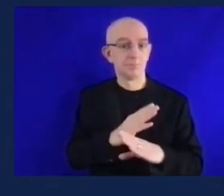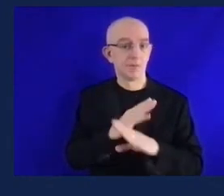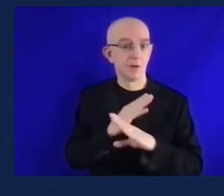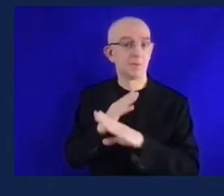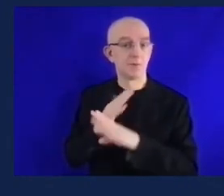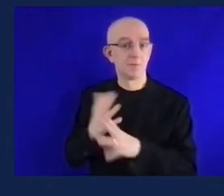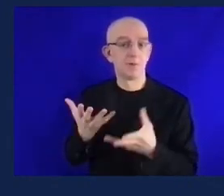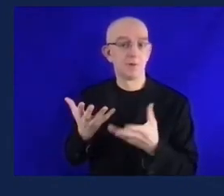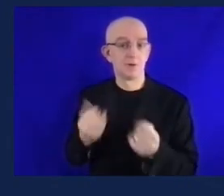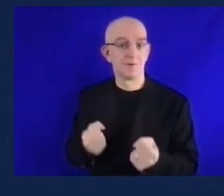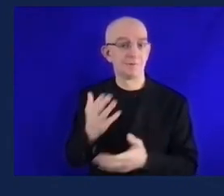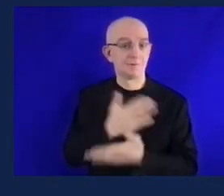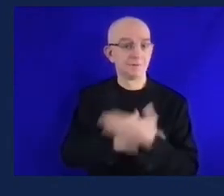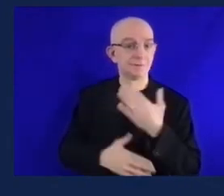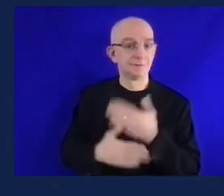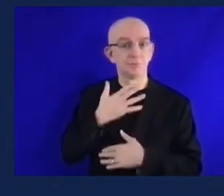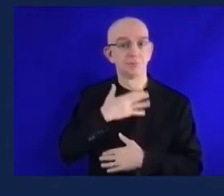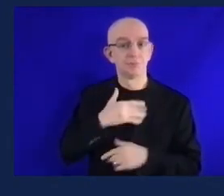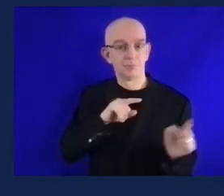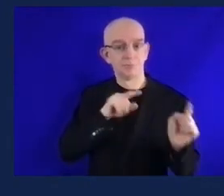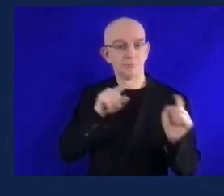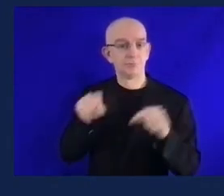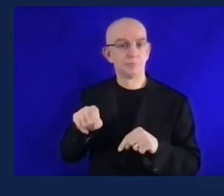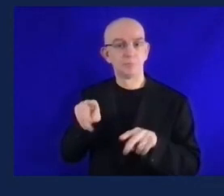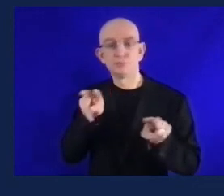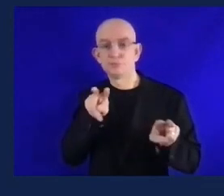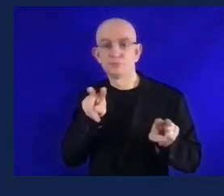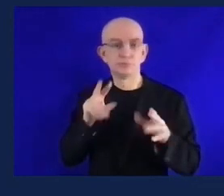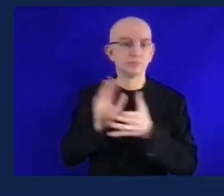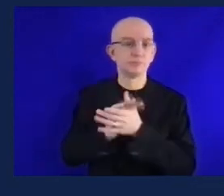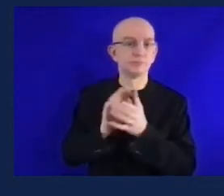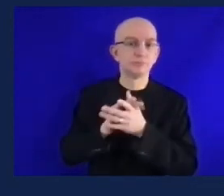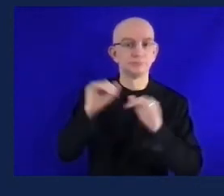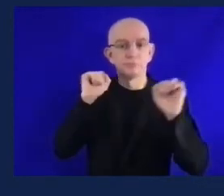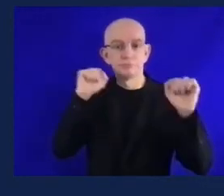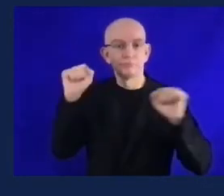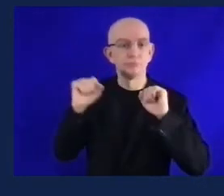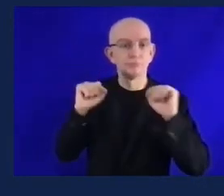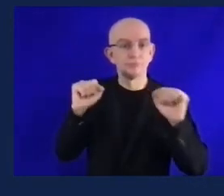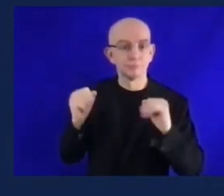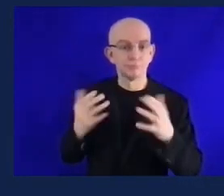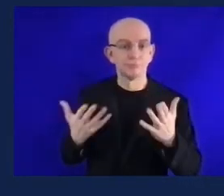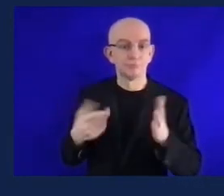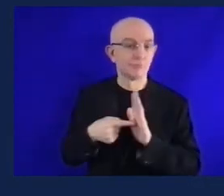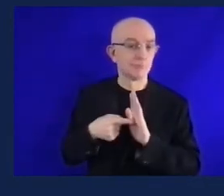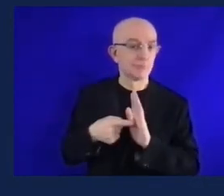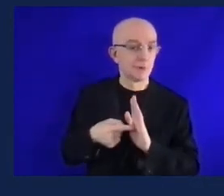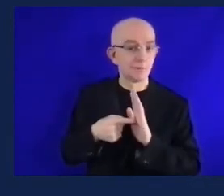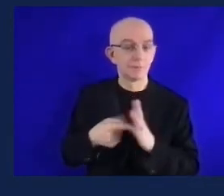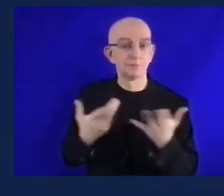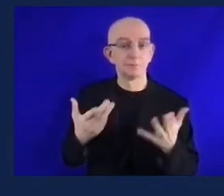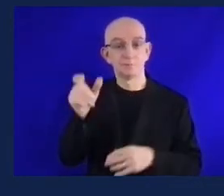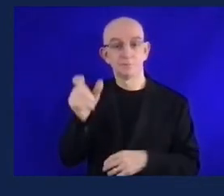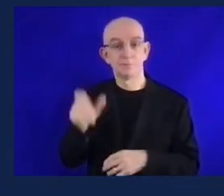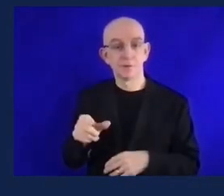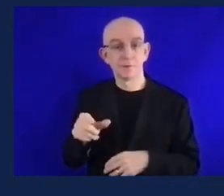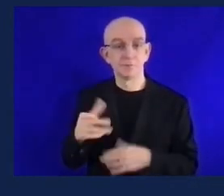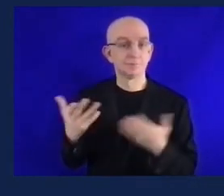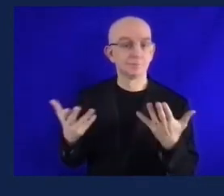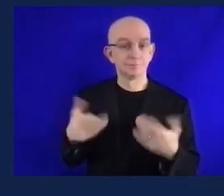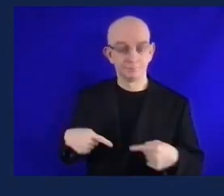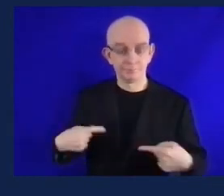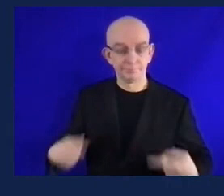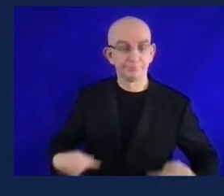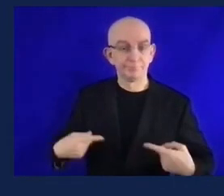where they want to sit. They are often limited to zones next to the pitch, which often has a bad view of